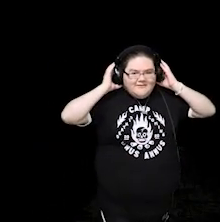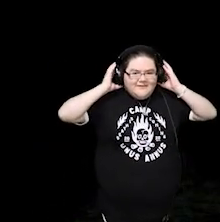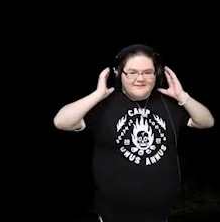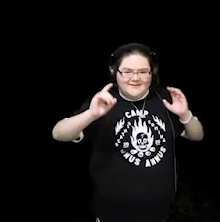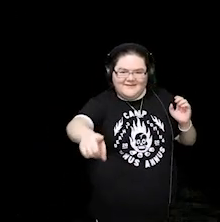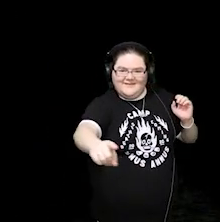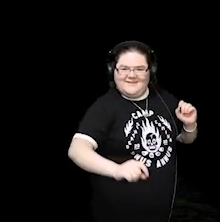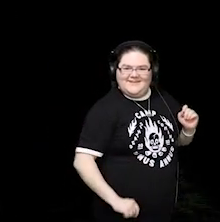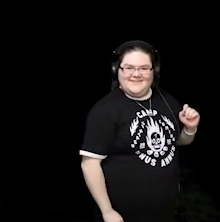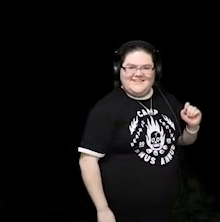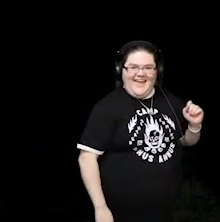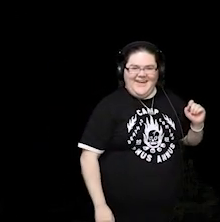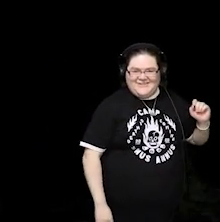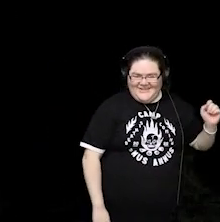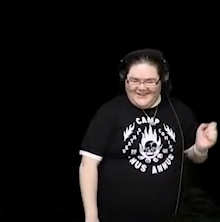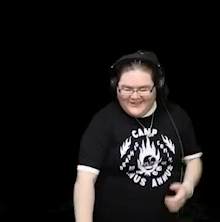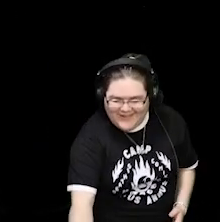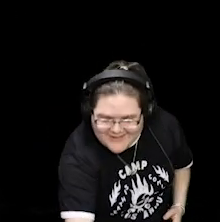is.